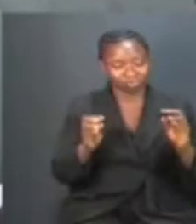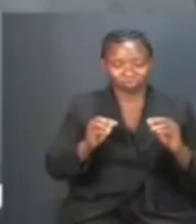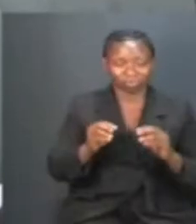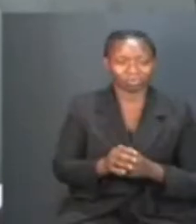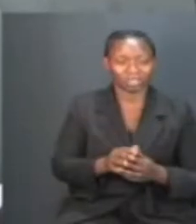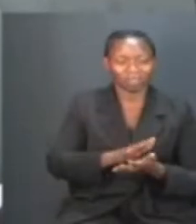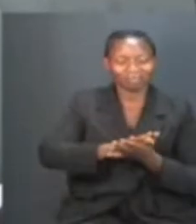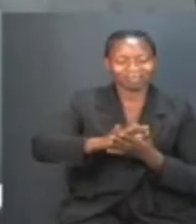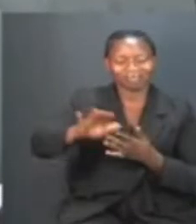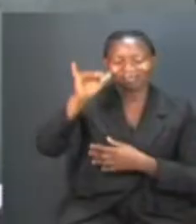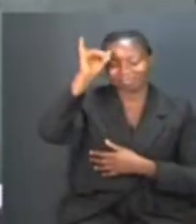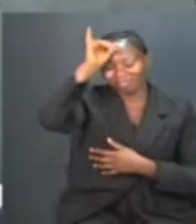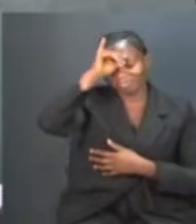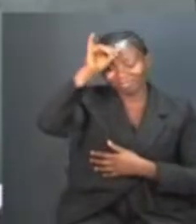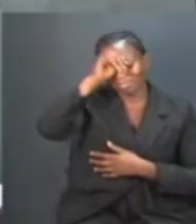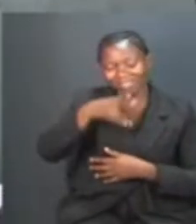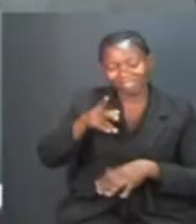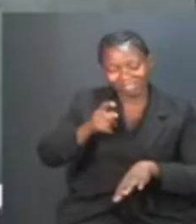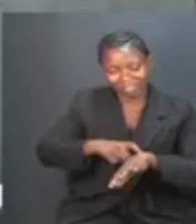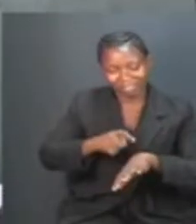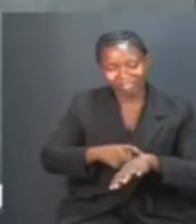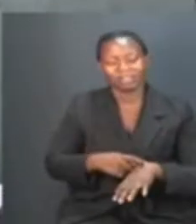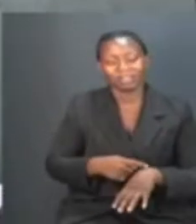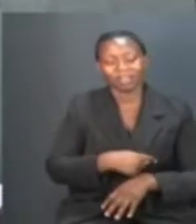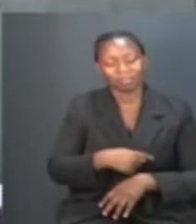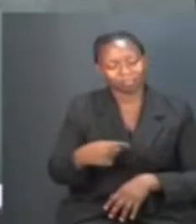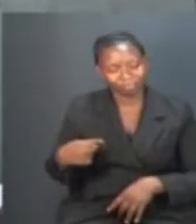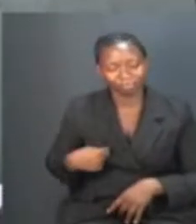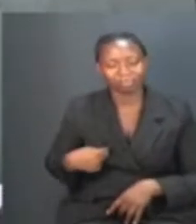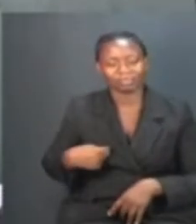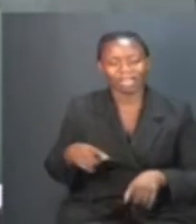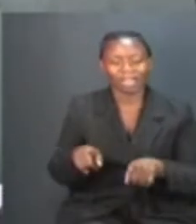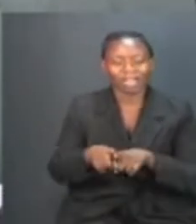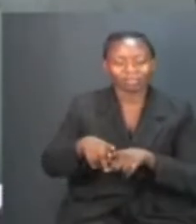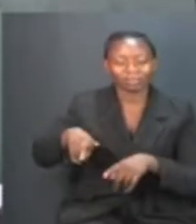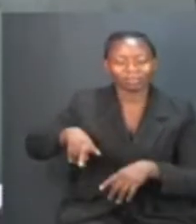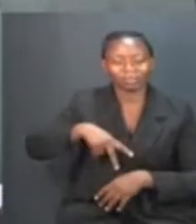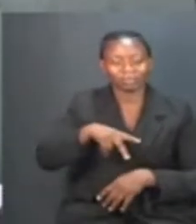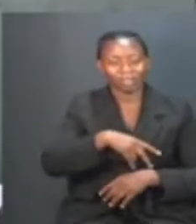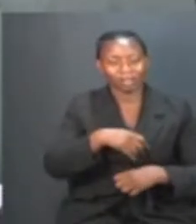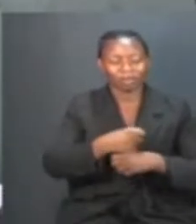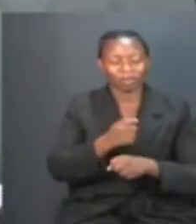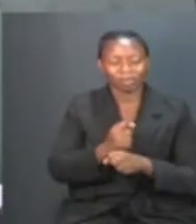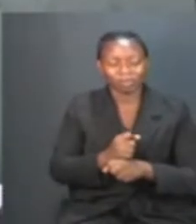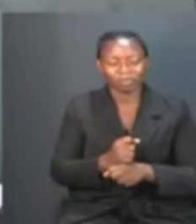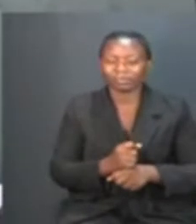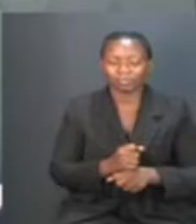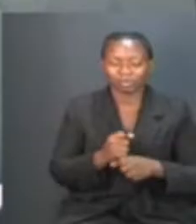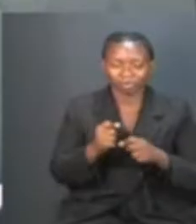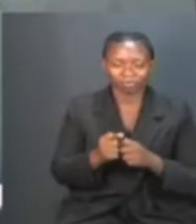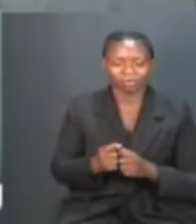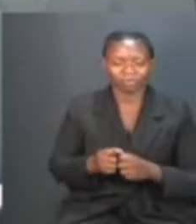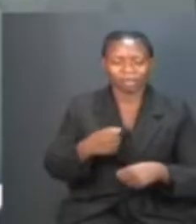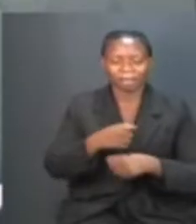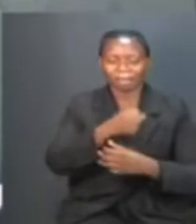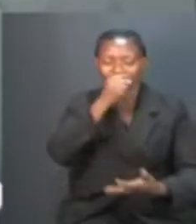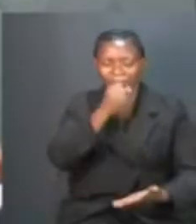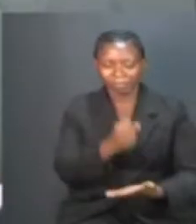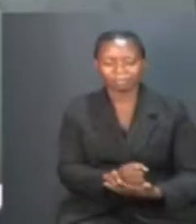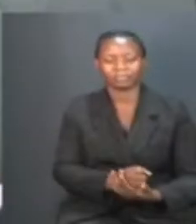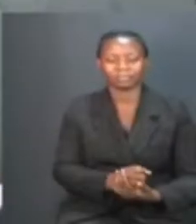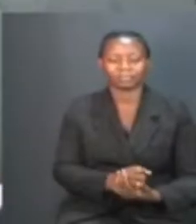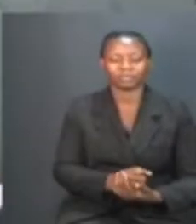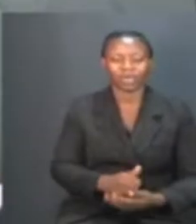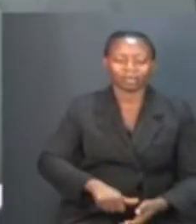pure ignorance, and it's high time we as parliamentarians will wake up and make sure that we